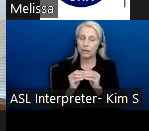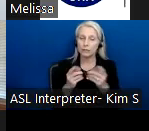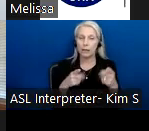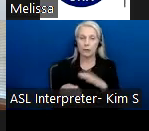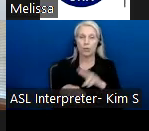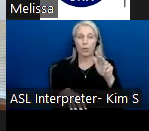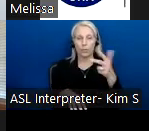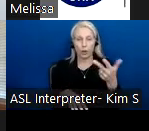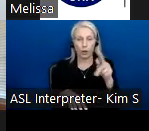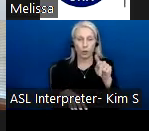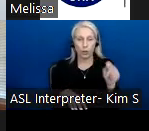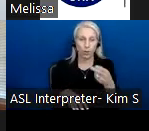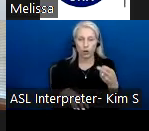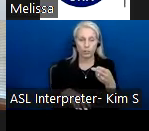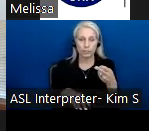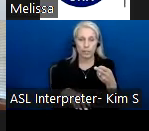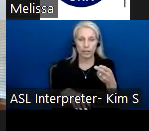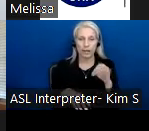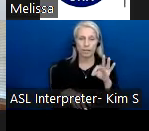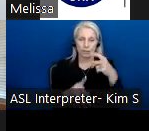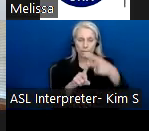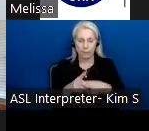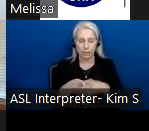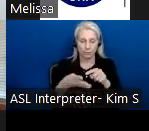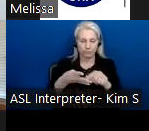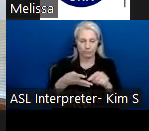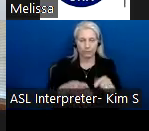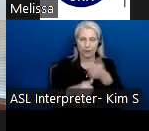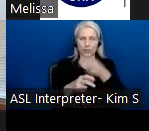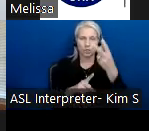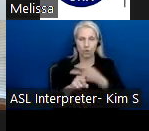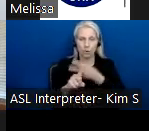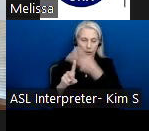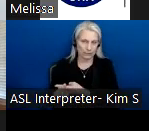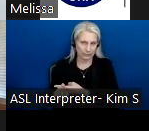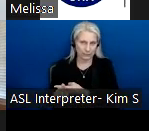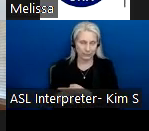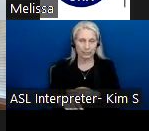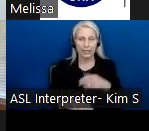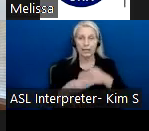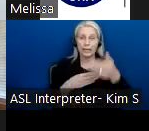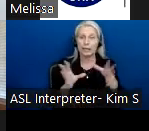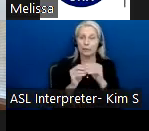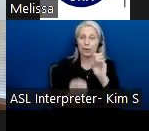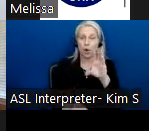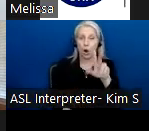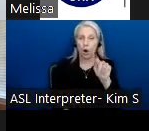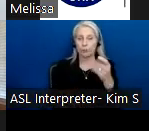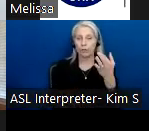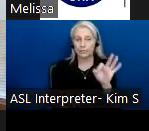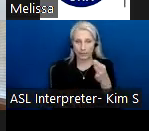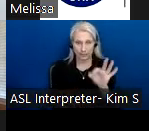third Thursday of the month bi-monthly, that is every 2 months. So the next meeting will be October